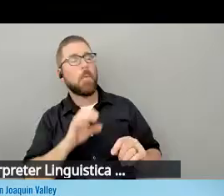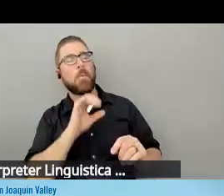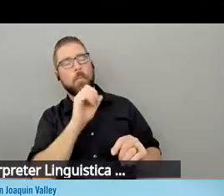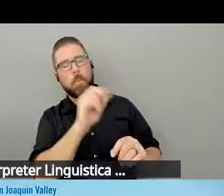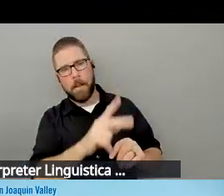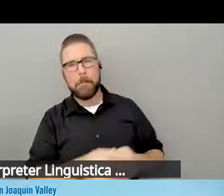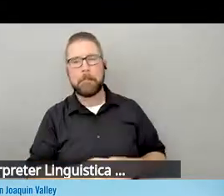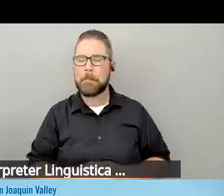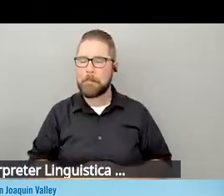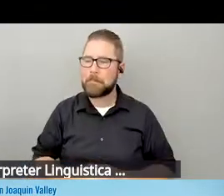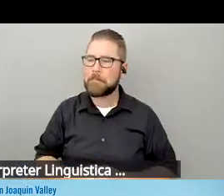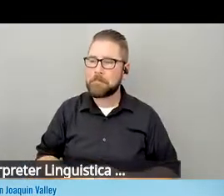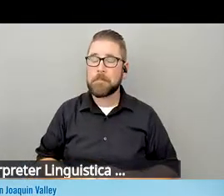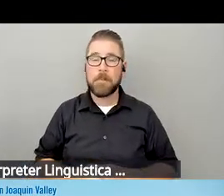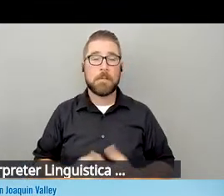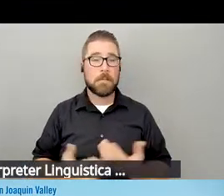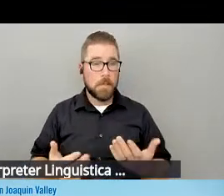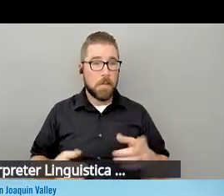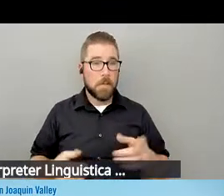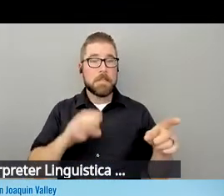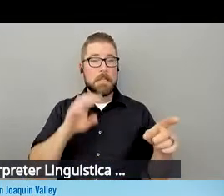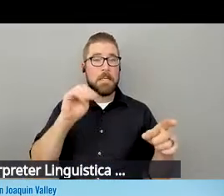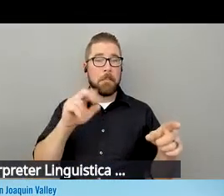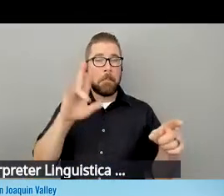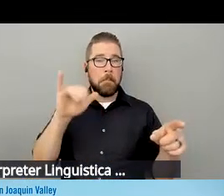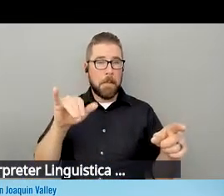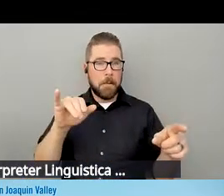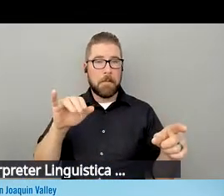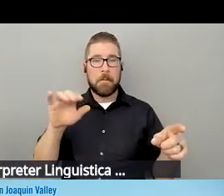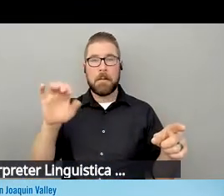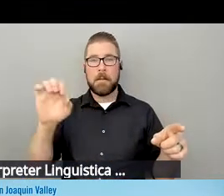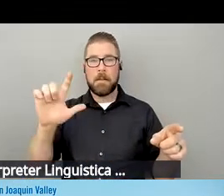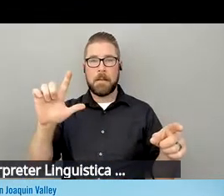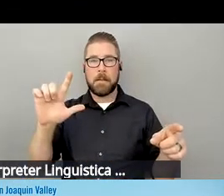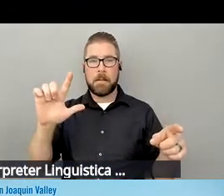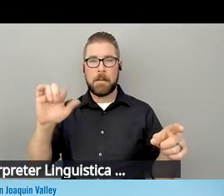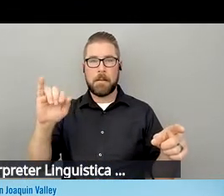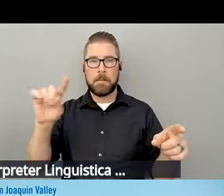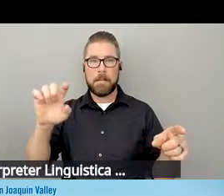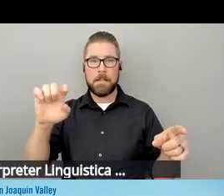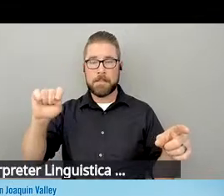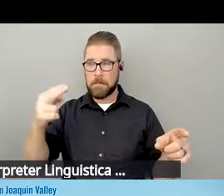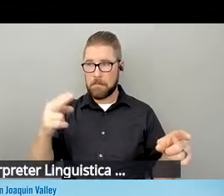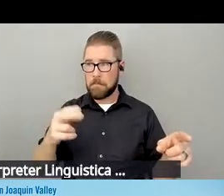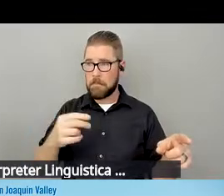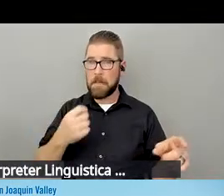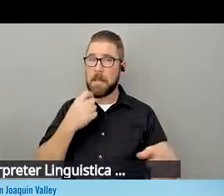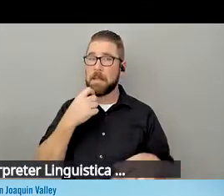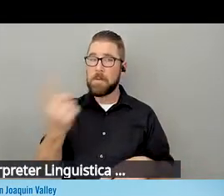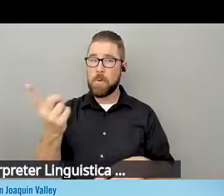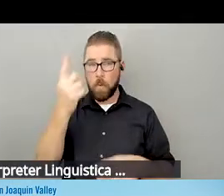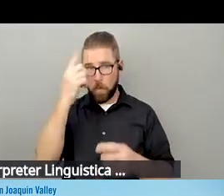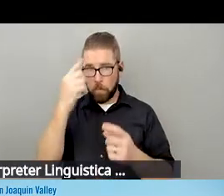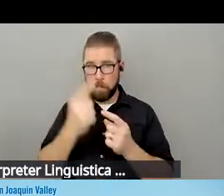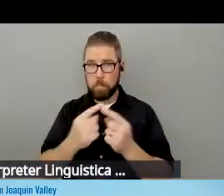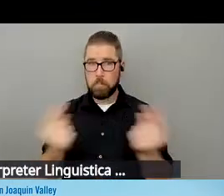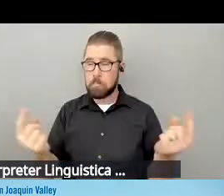All right. So Mary Elizabeth stated her opposition. Once again, we would like to ask if there's